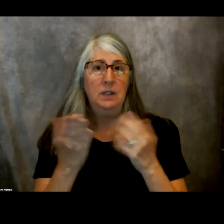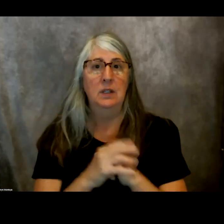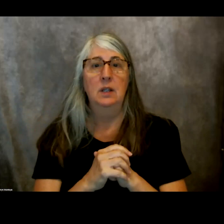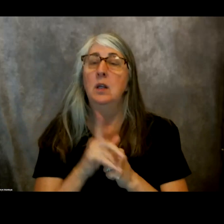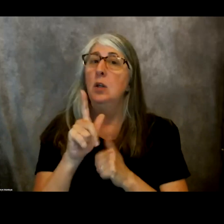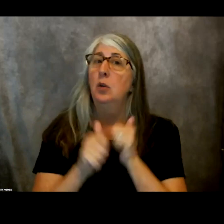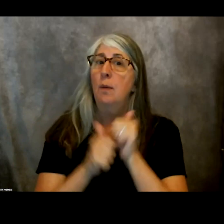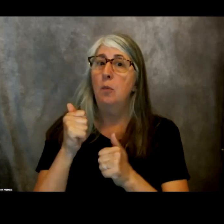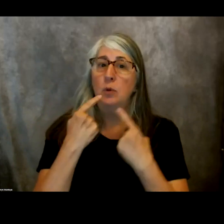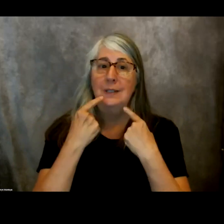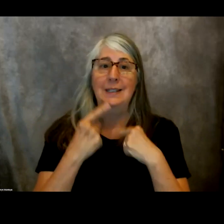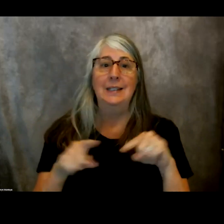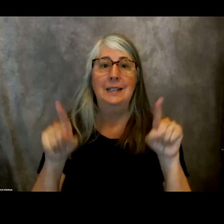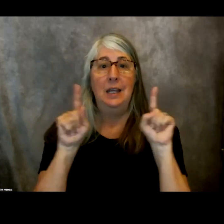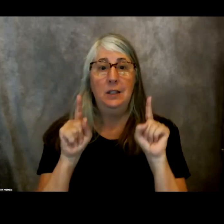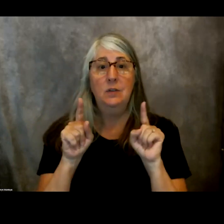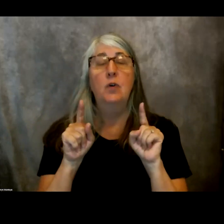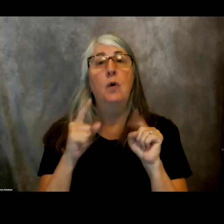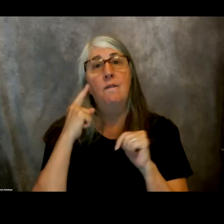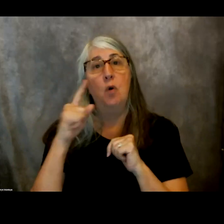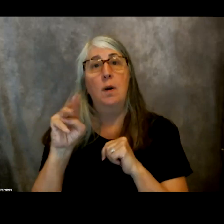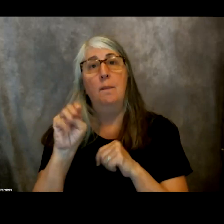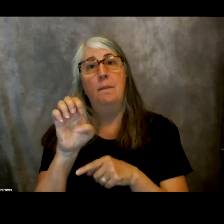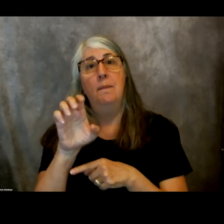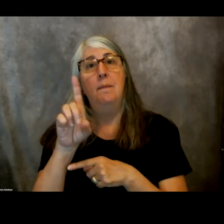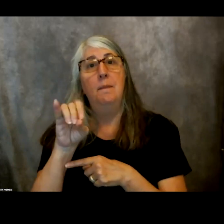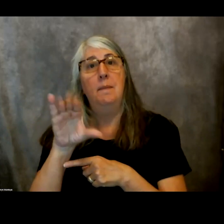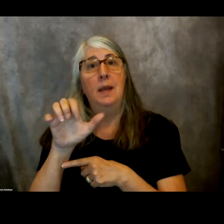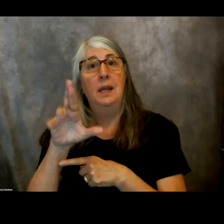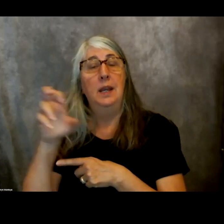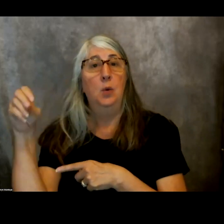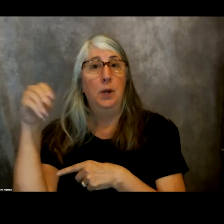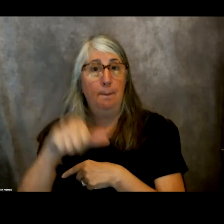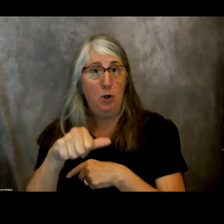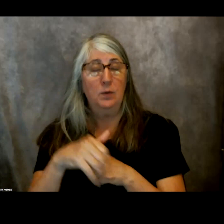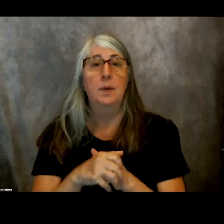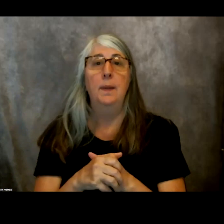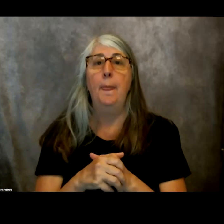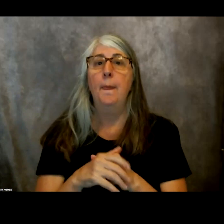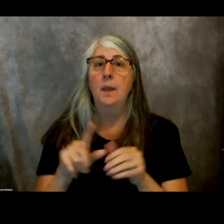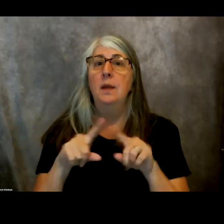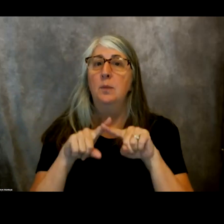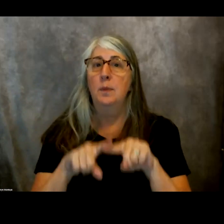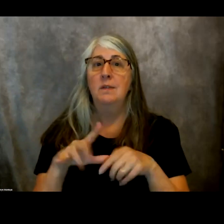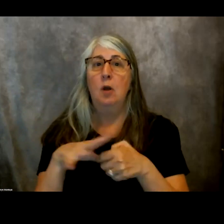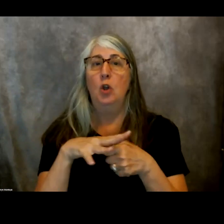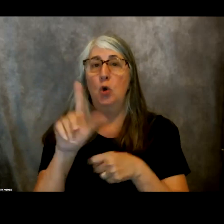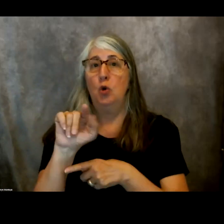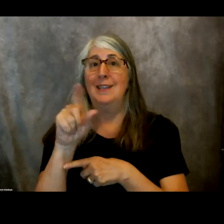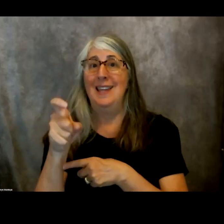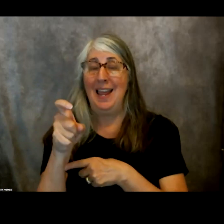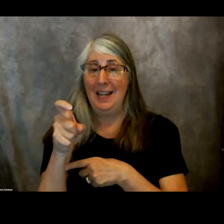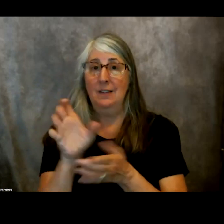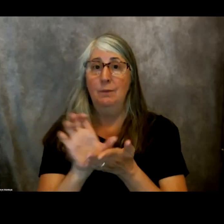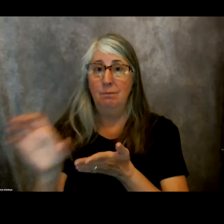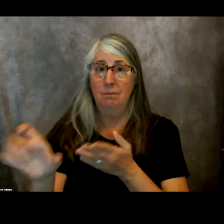successful states offer Medicare reimbursement for care, access largely depends on local tax levies, state general